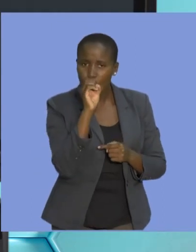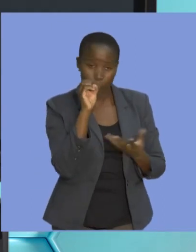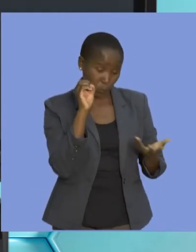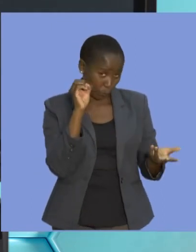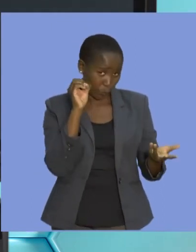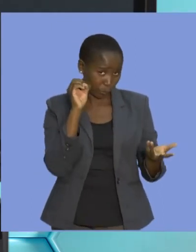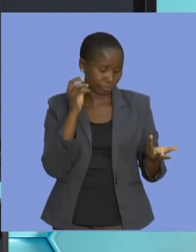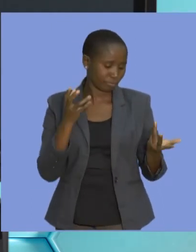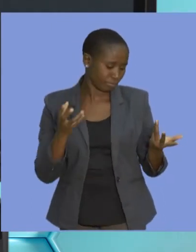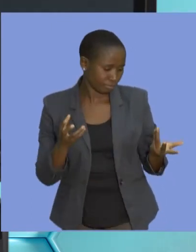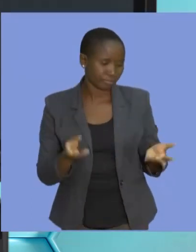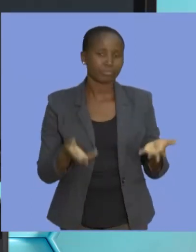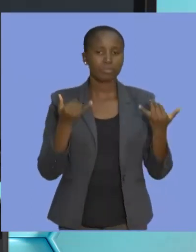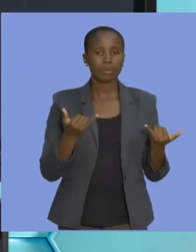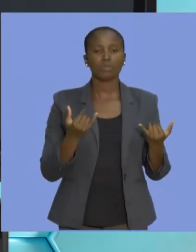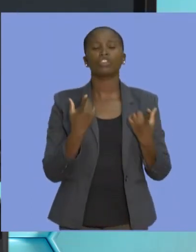Now, what we have to do now